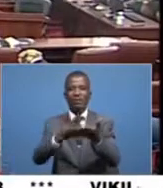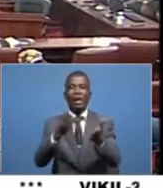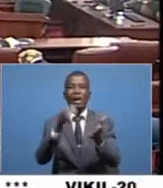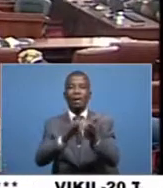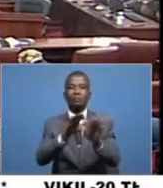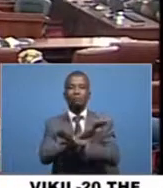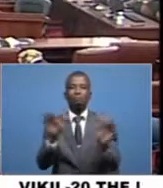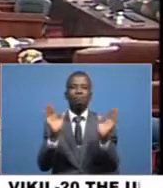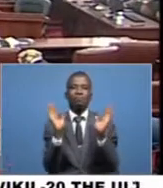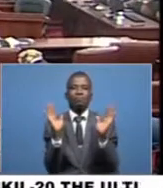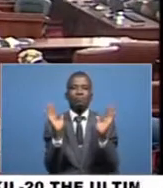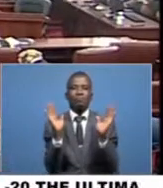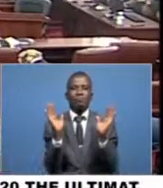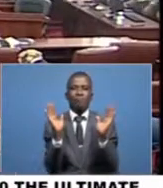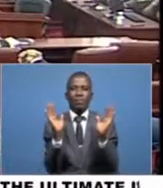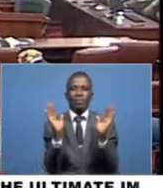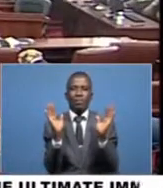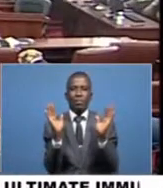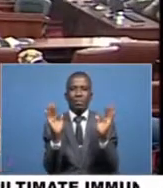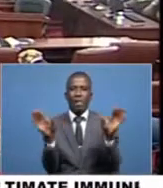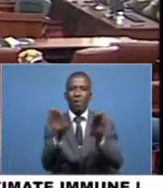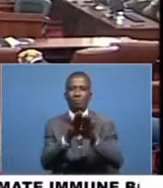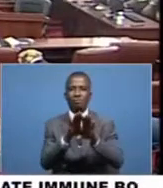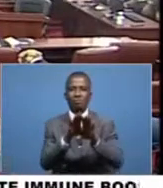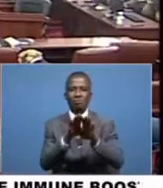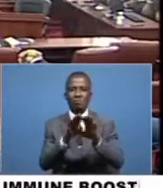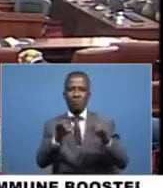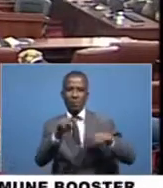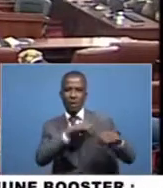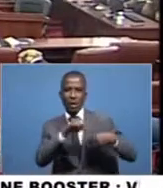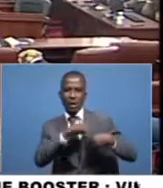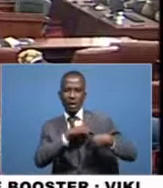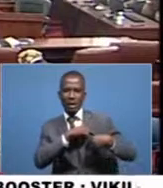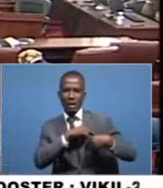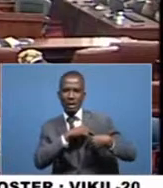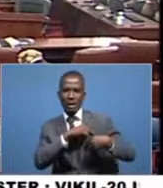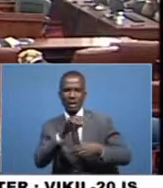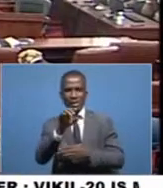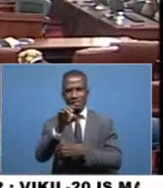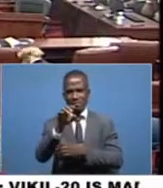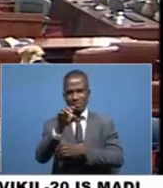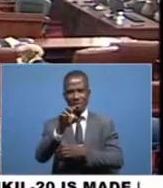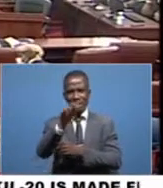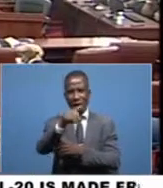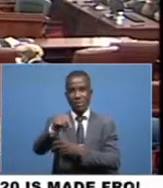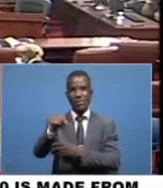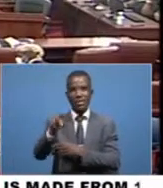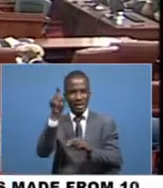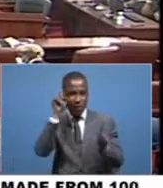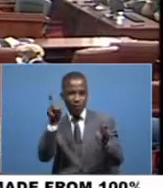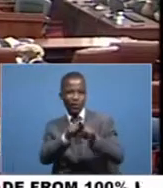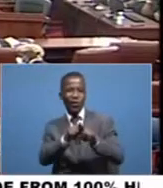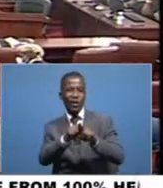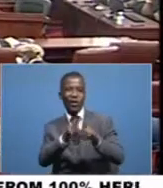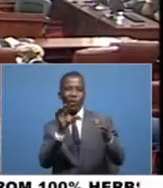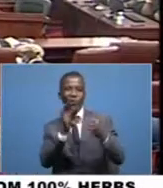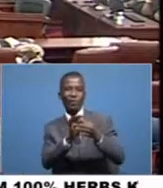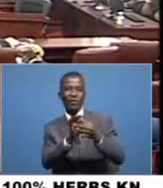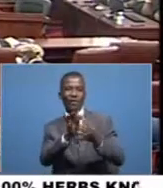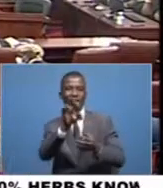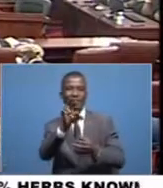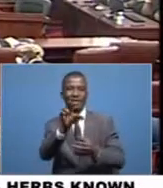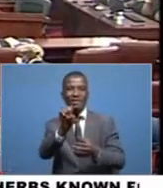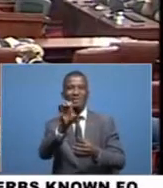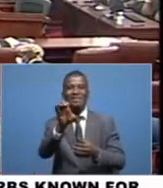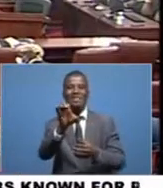therefore wanted its case closed. Counsel for second respondent associated himself with the position taken by the first respondent